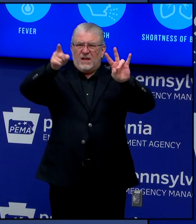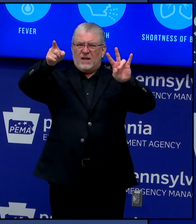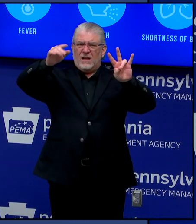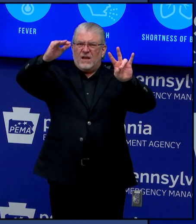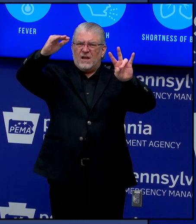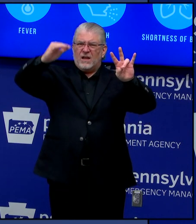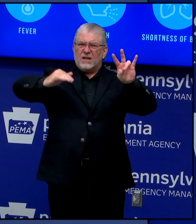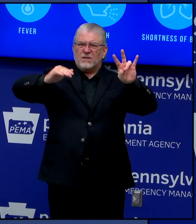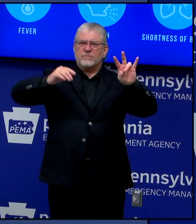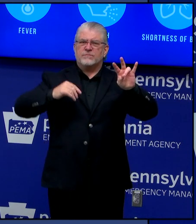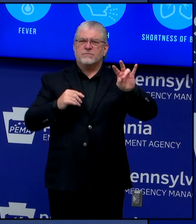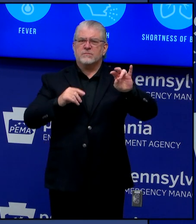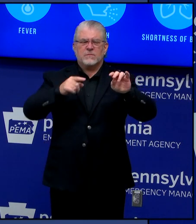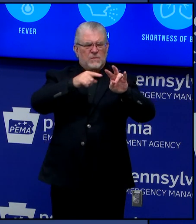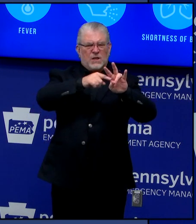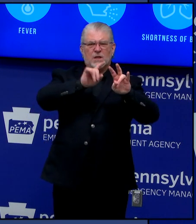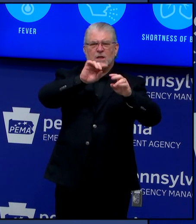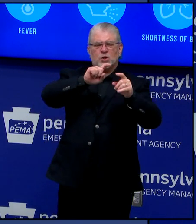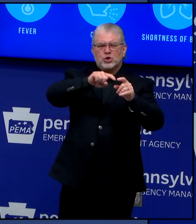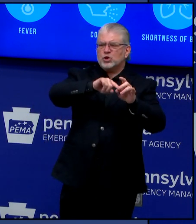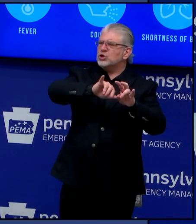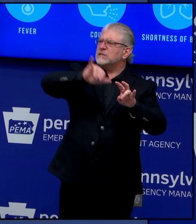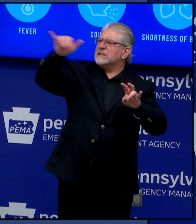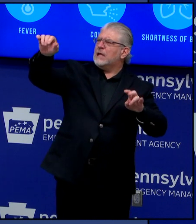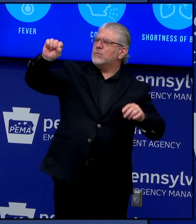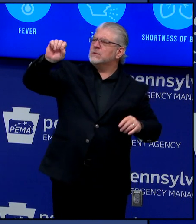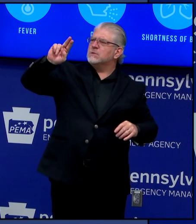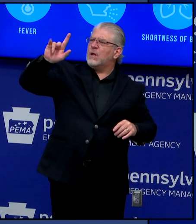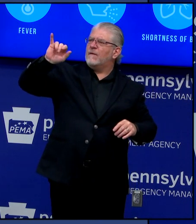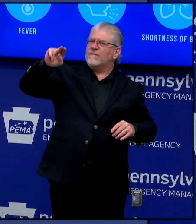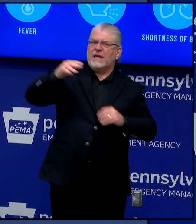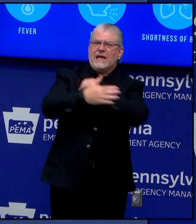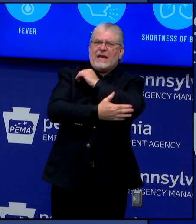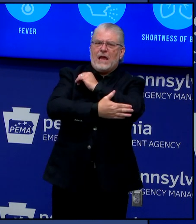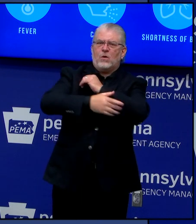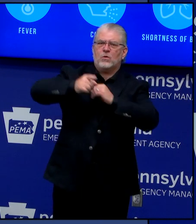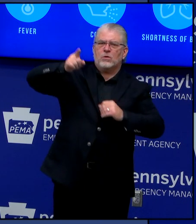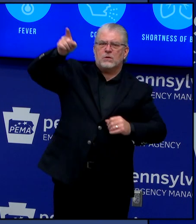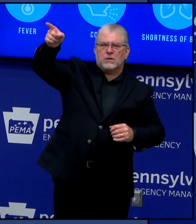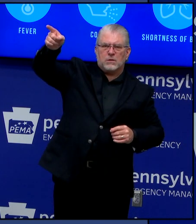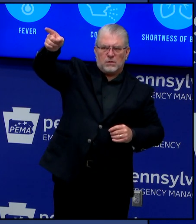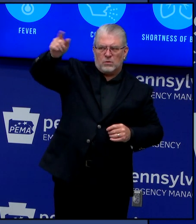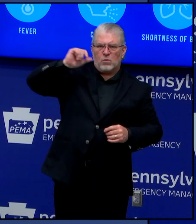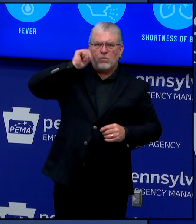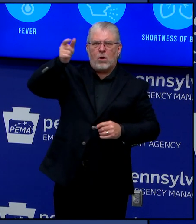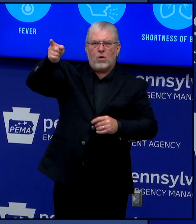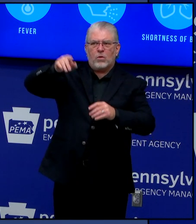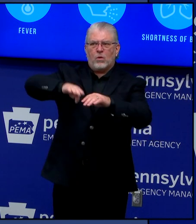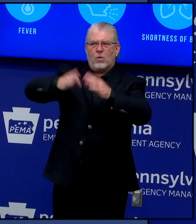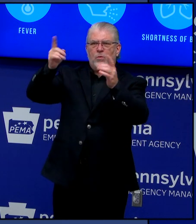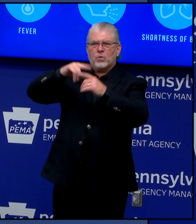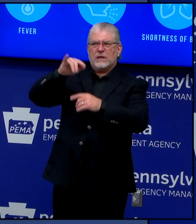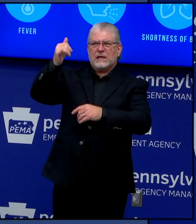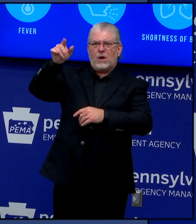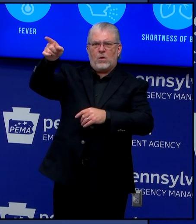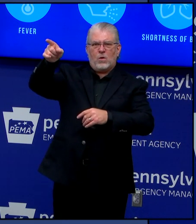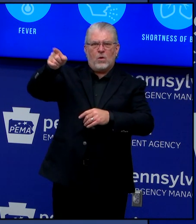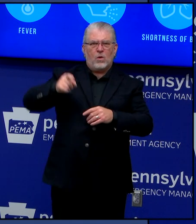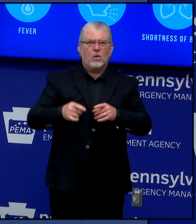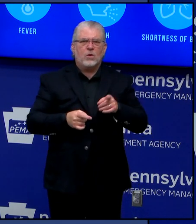yellow tomorrow. Meanwhile, Clinton County, which also will go into yellow tomorrow, has never dropped below the 50-case